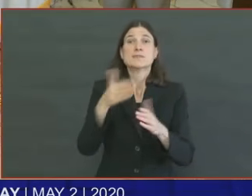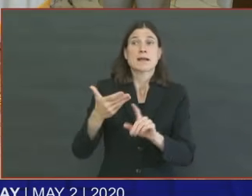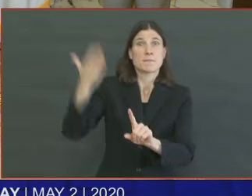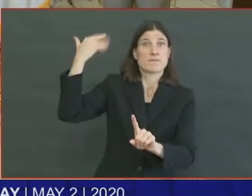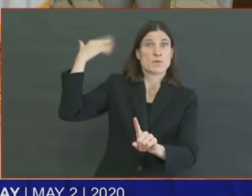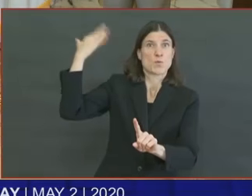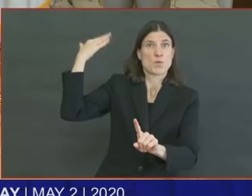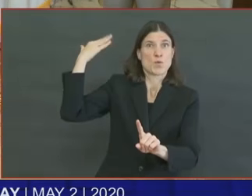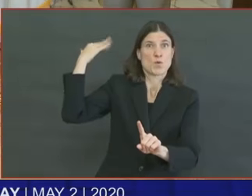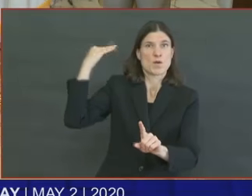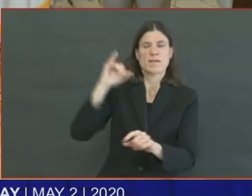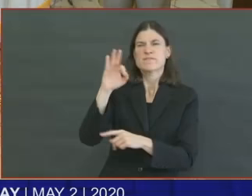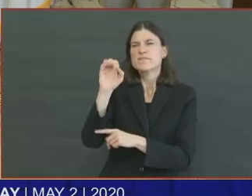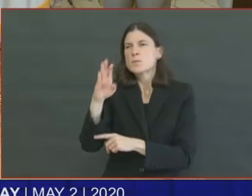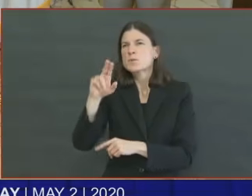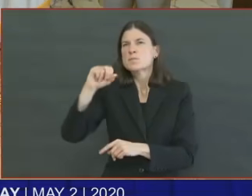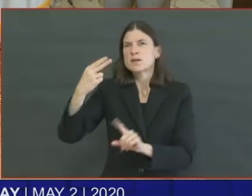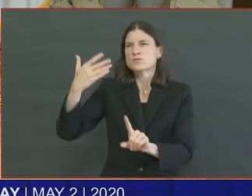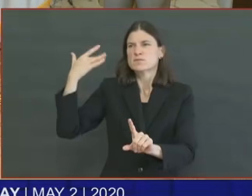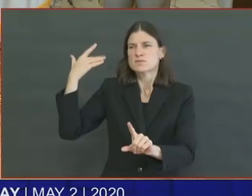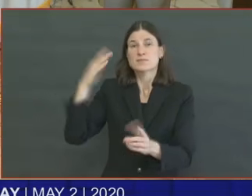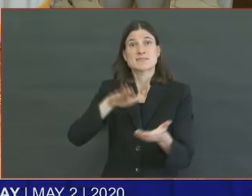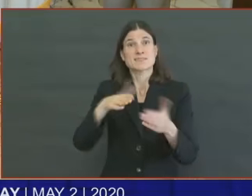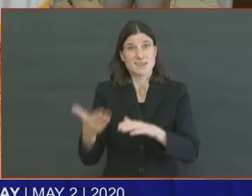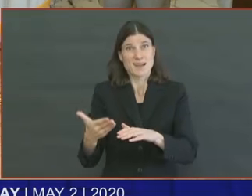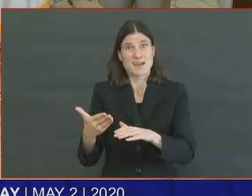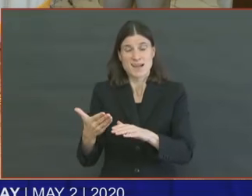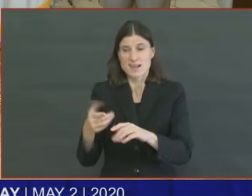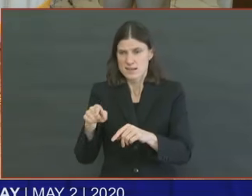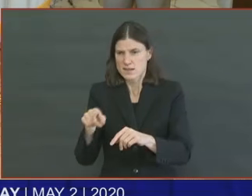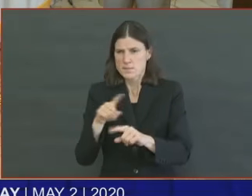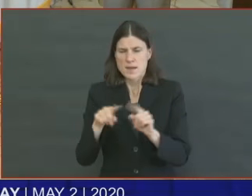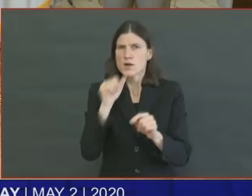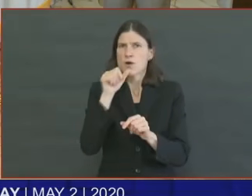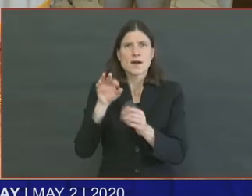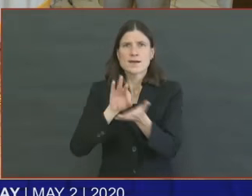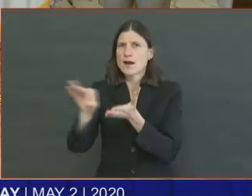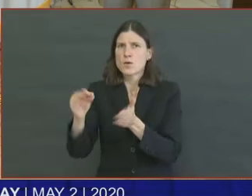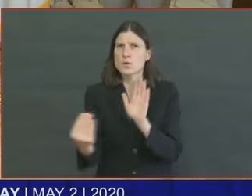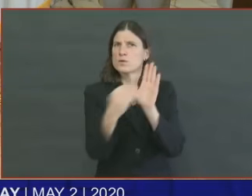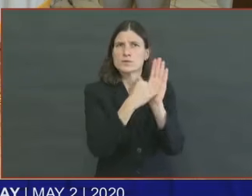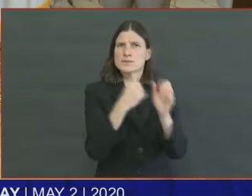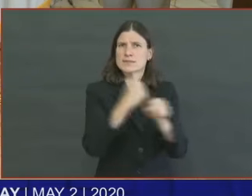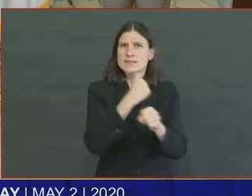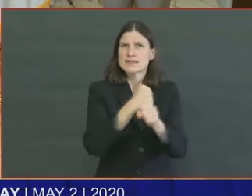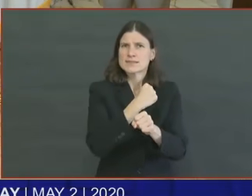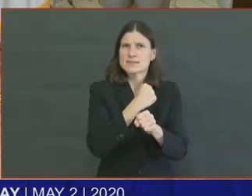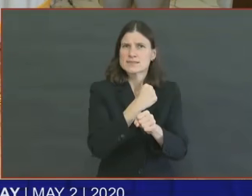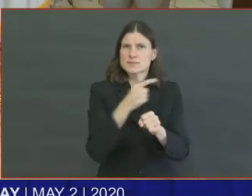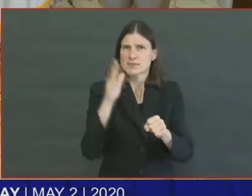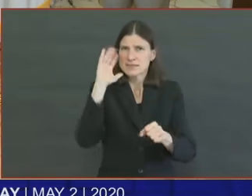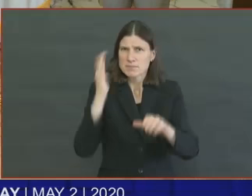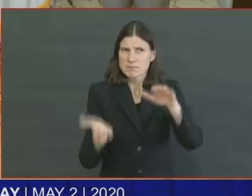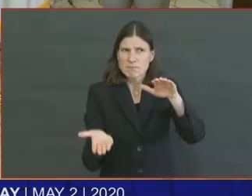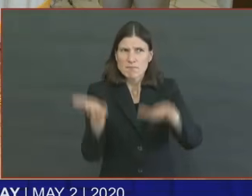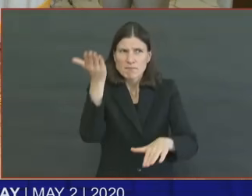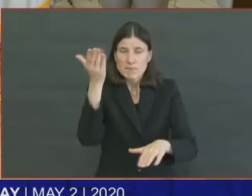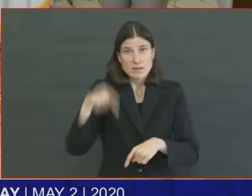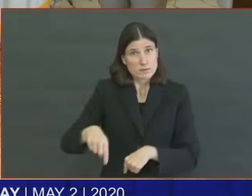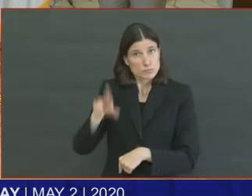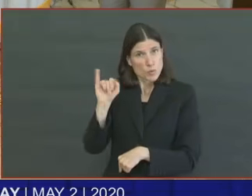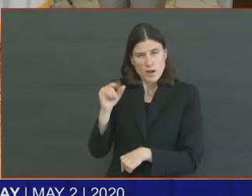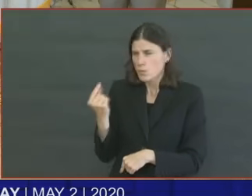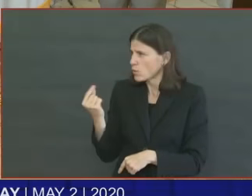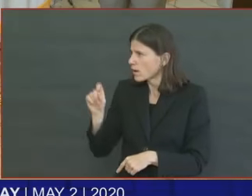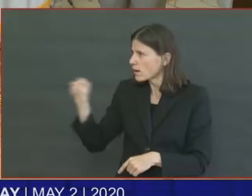from treatable conditions. What has Rhode Island done to estimate this? What was learned? So I'll want to